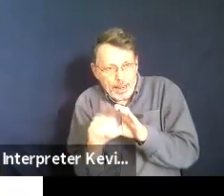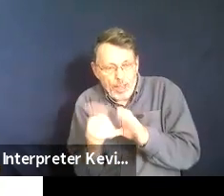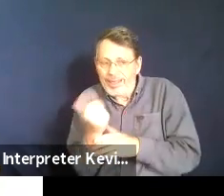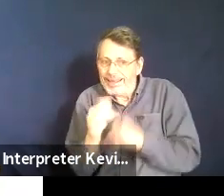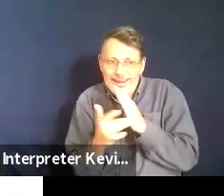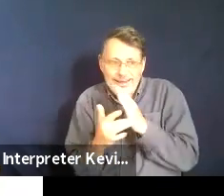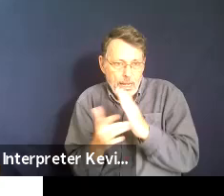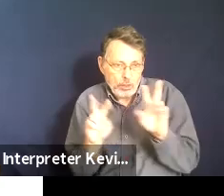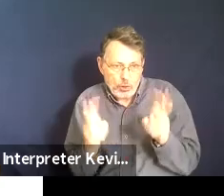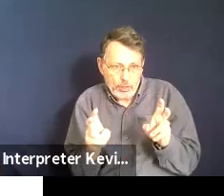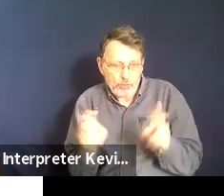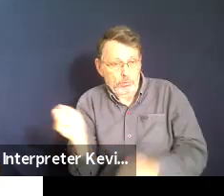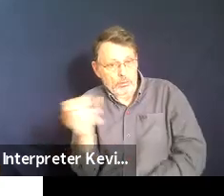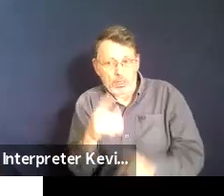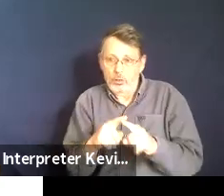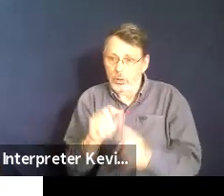at